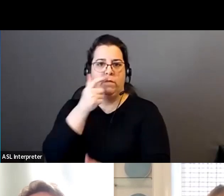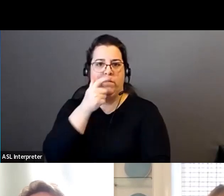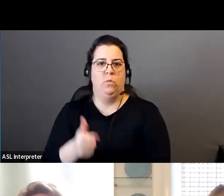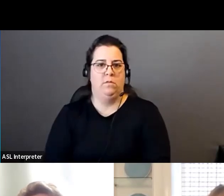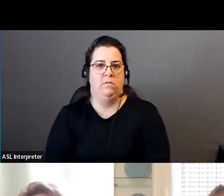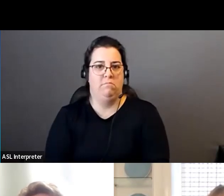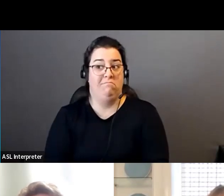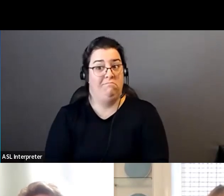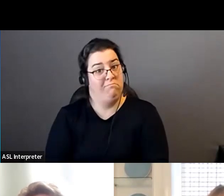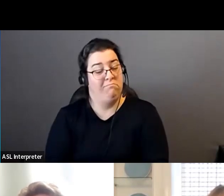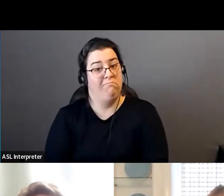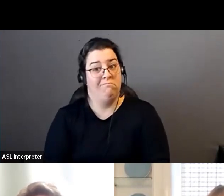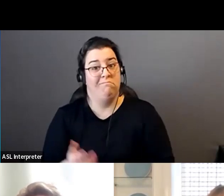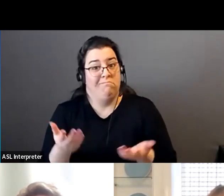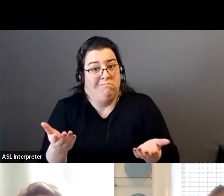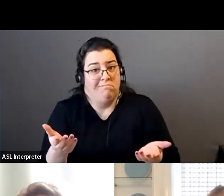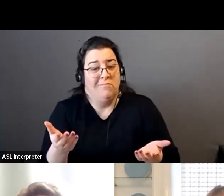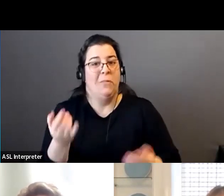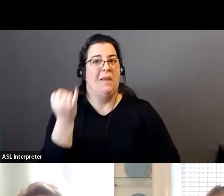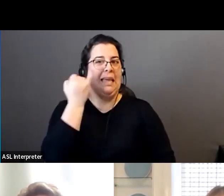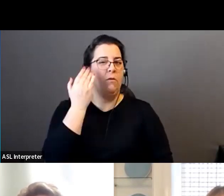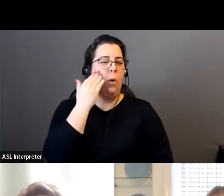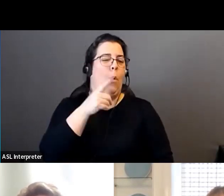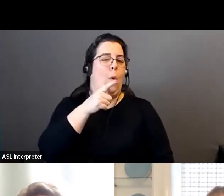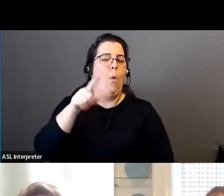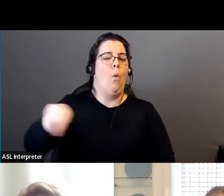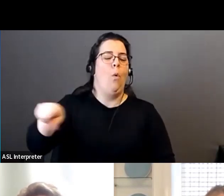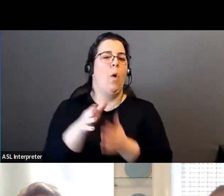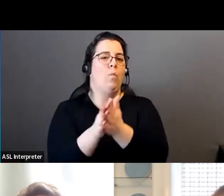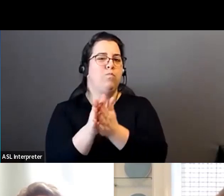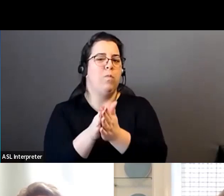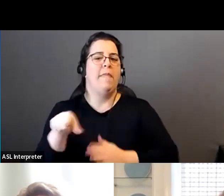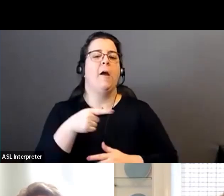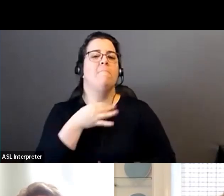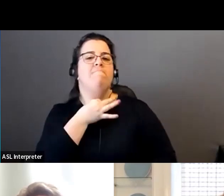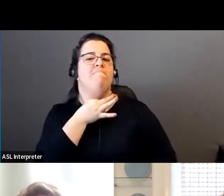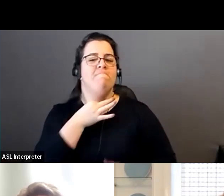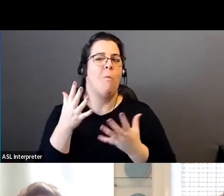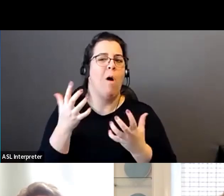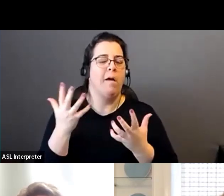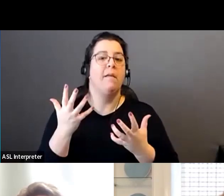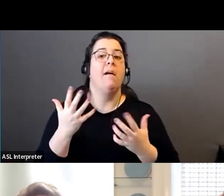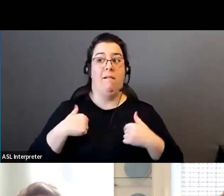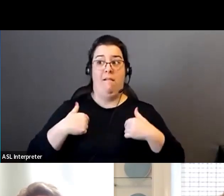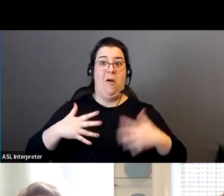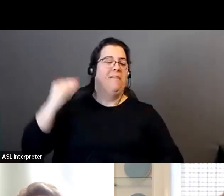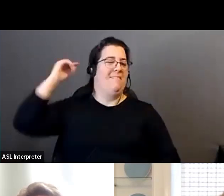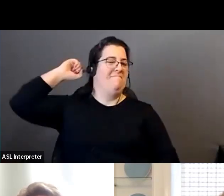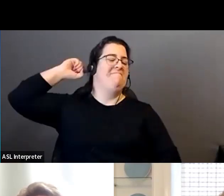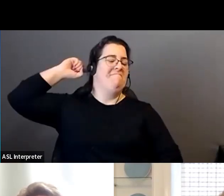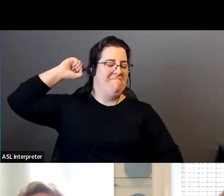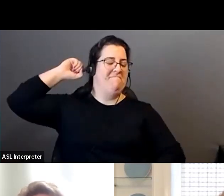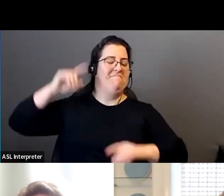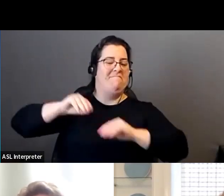So again, that's why knowing where your audience is and what they like is so important. If you can find out where your audience is, that's your sweet